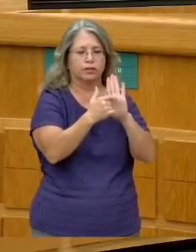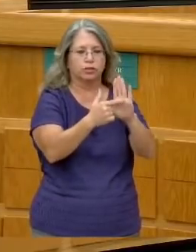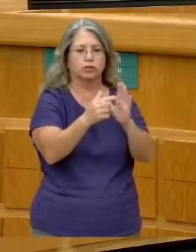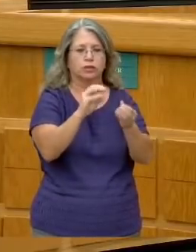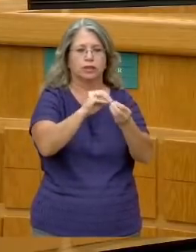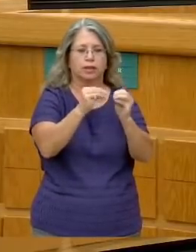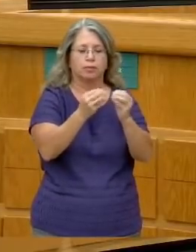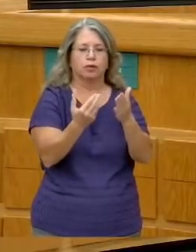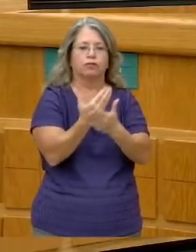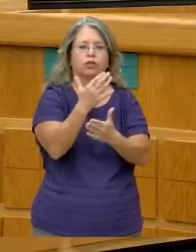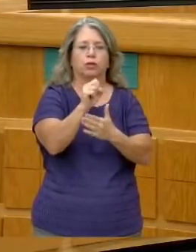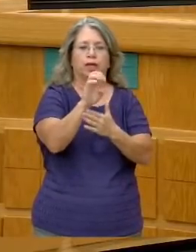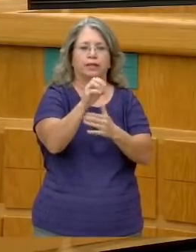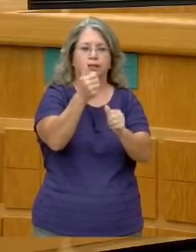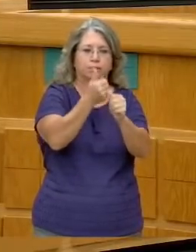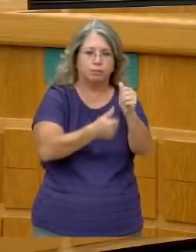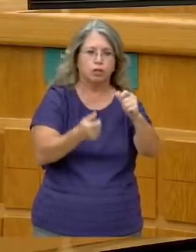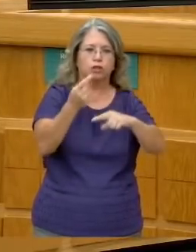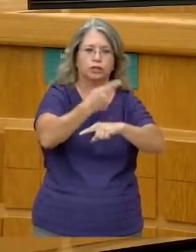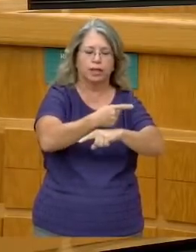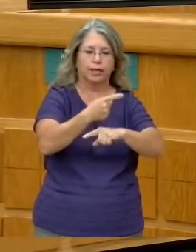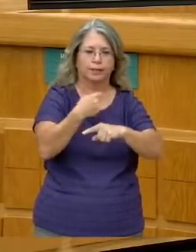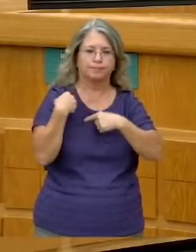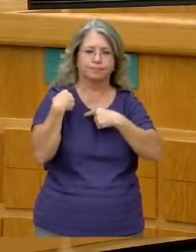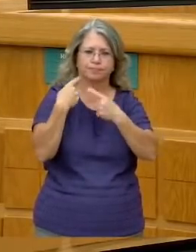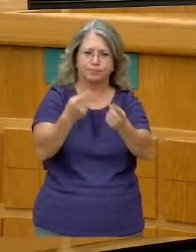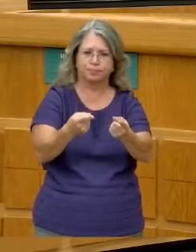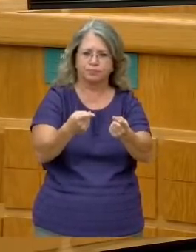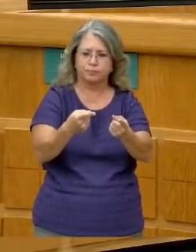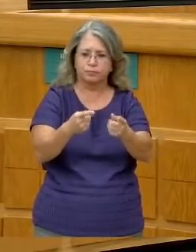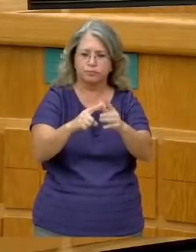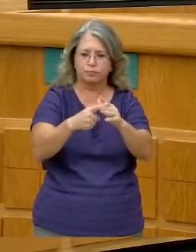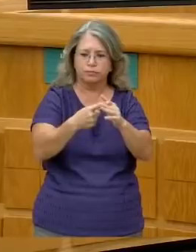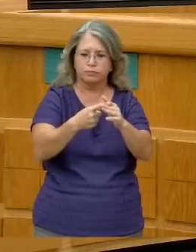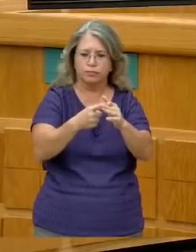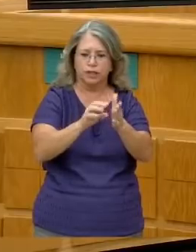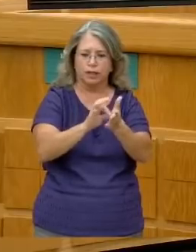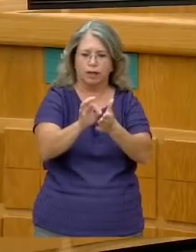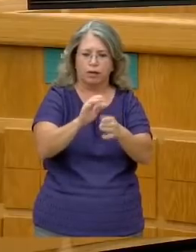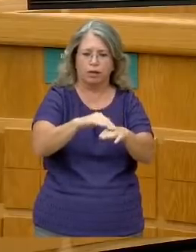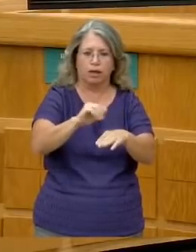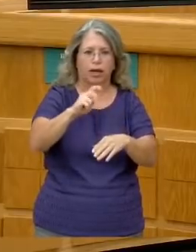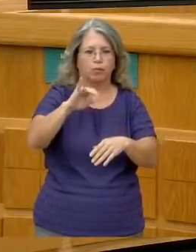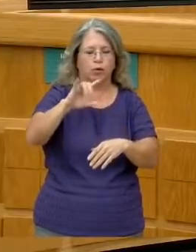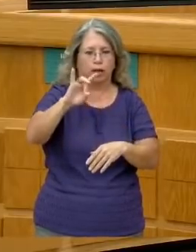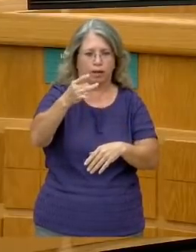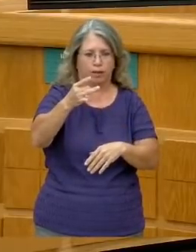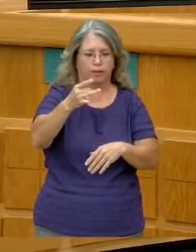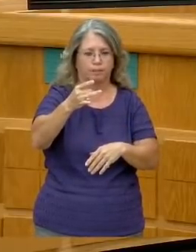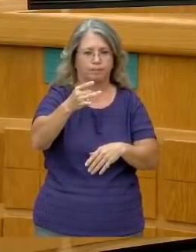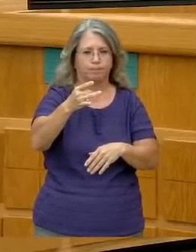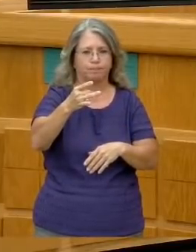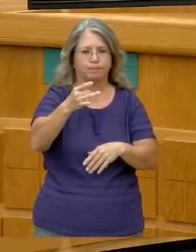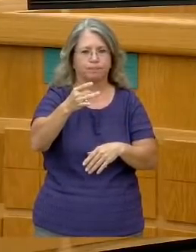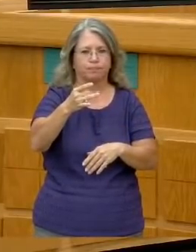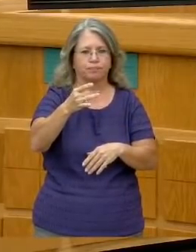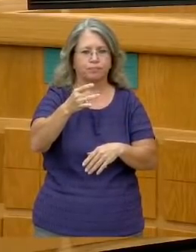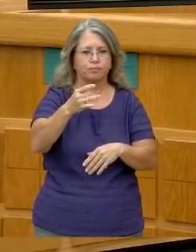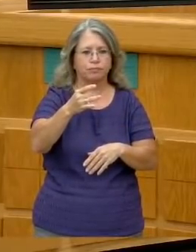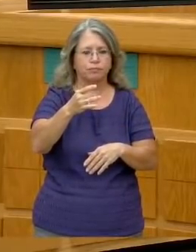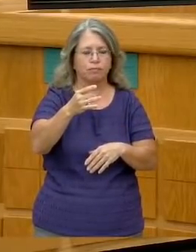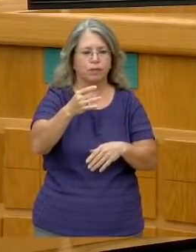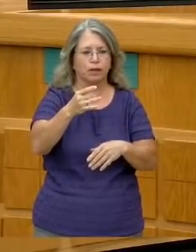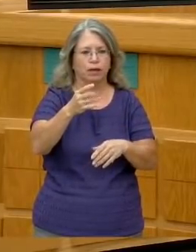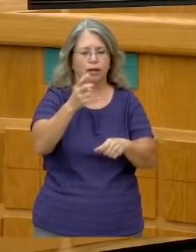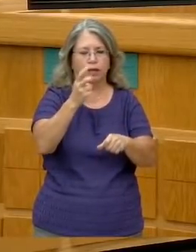day since the beginning of us counting this, which was April 8th. And you can see that the line, there's really hard to see any